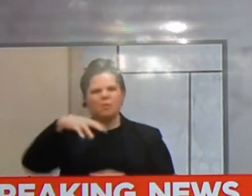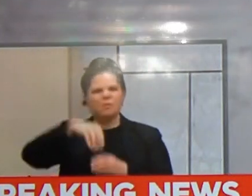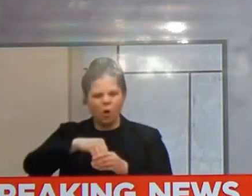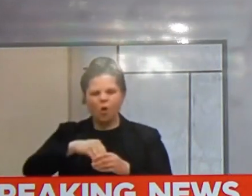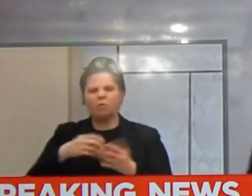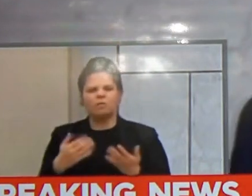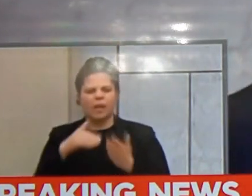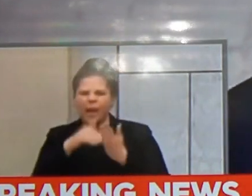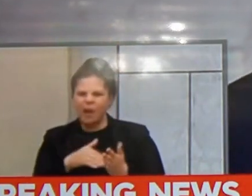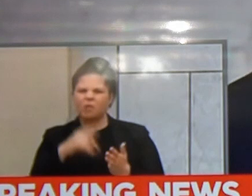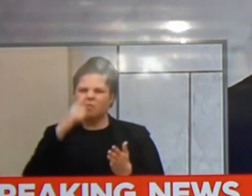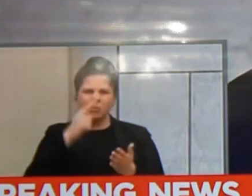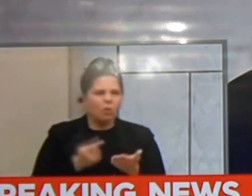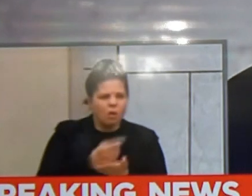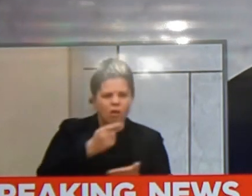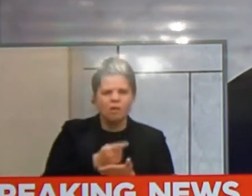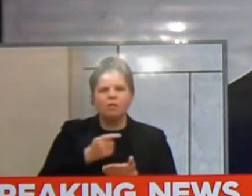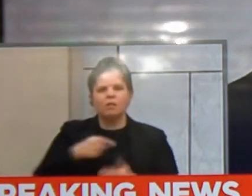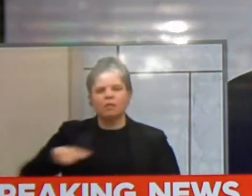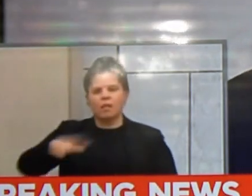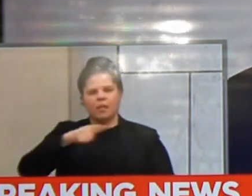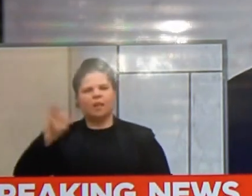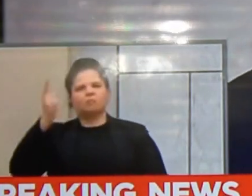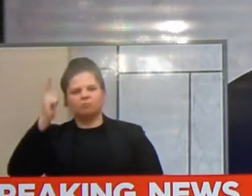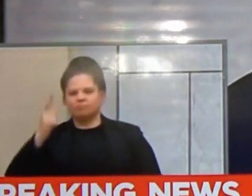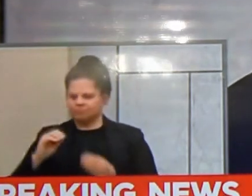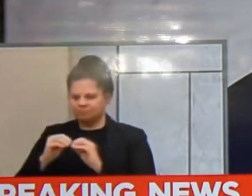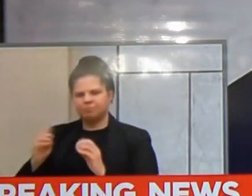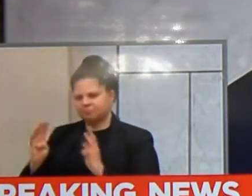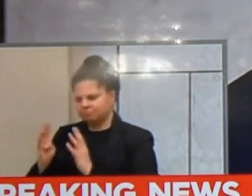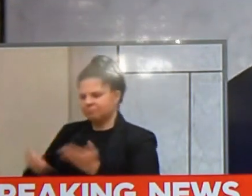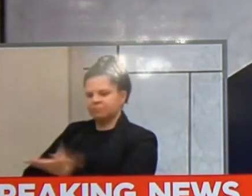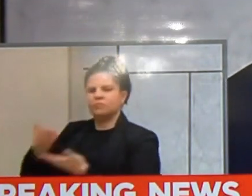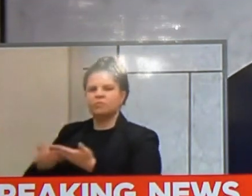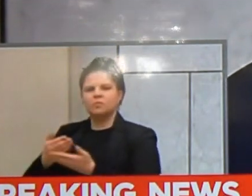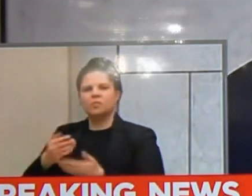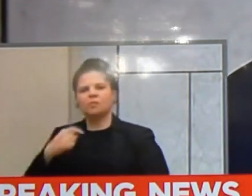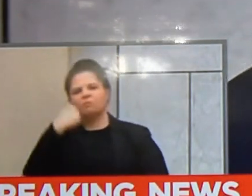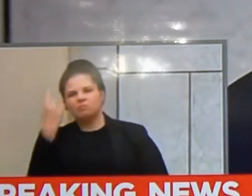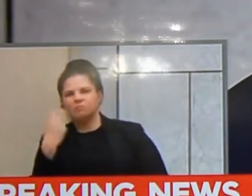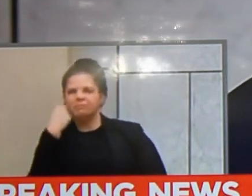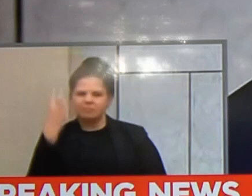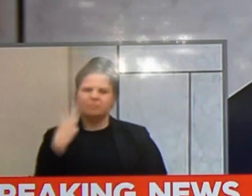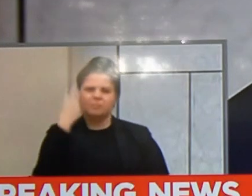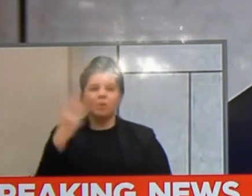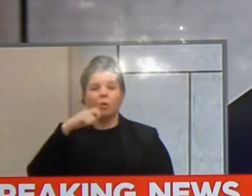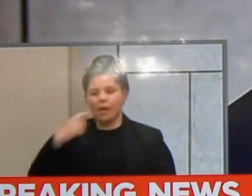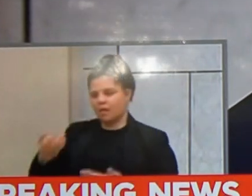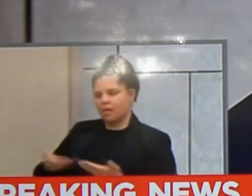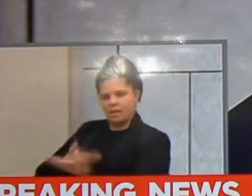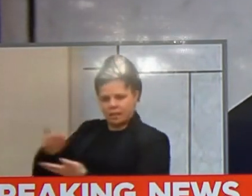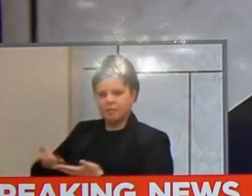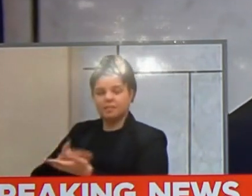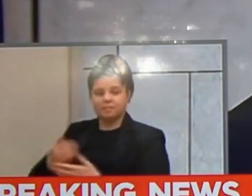tenants and landlords over the course of the next few days. That industry code, as the National